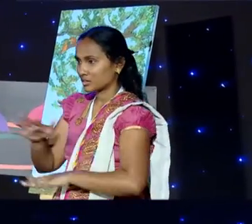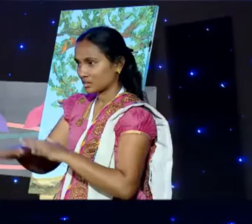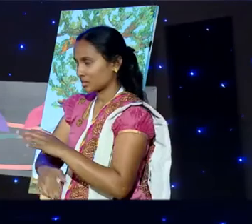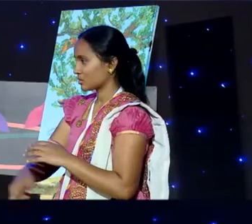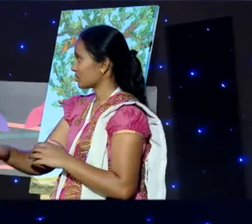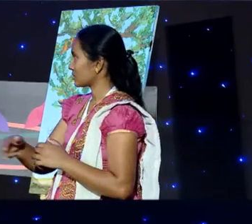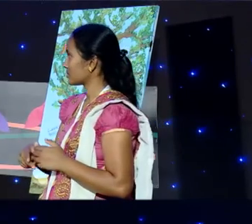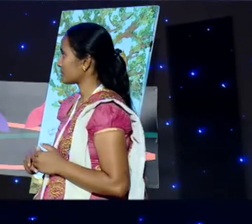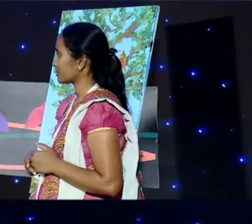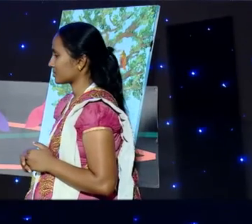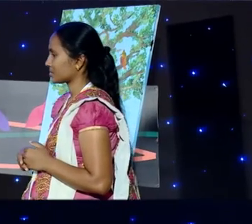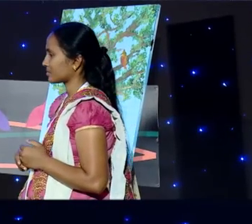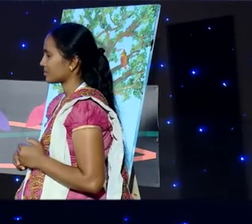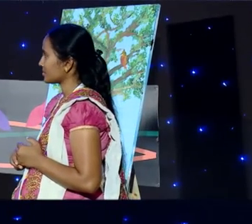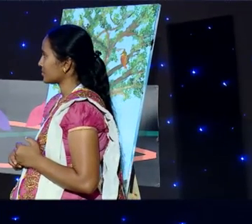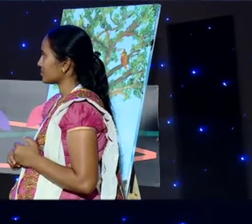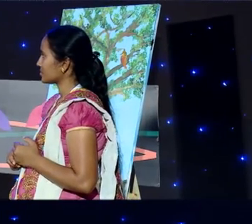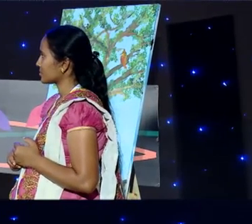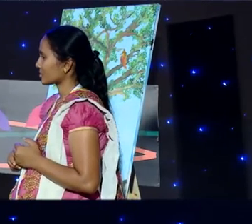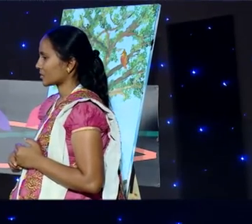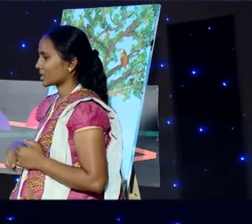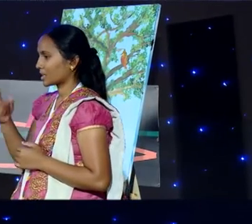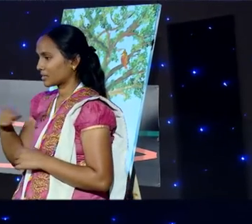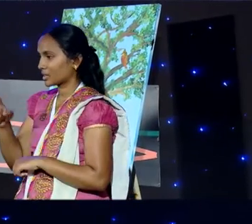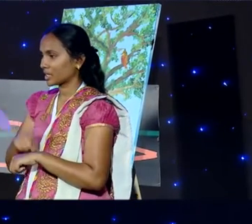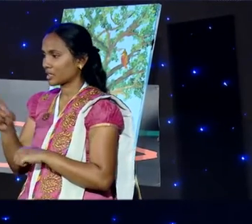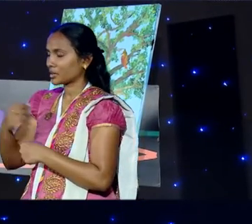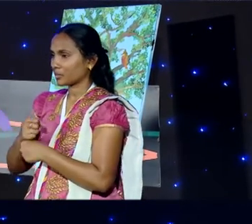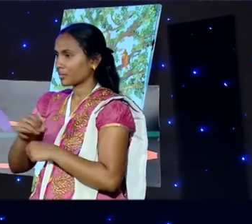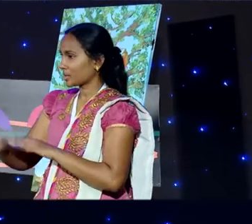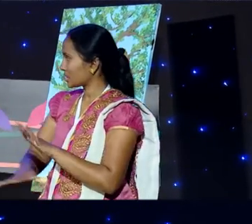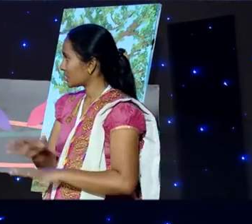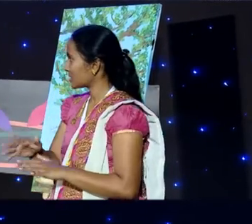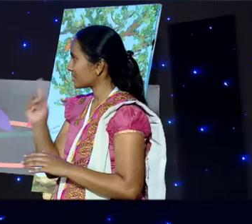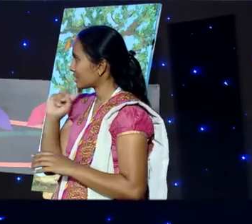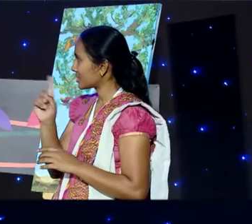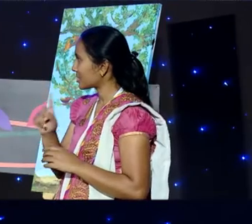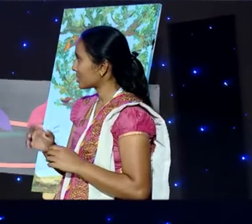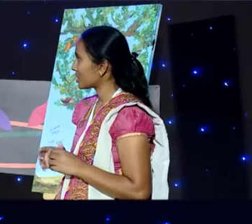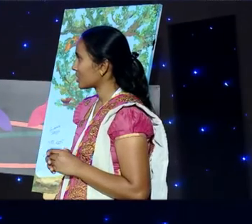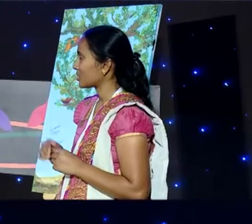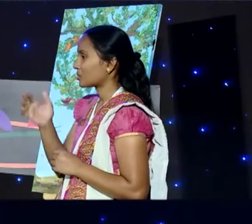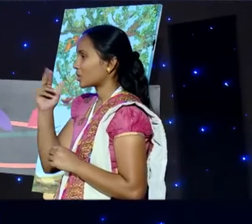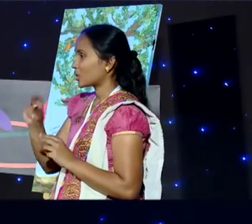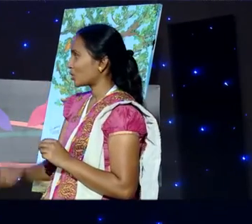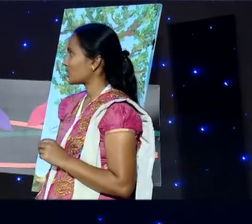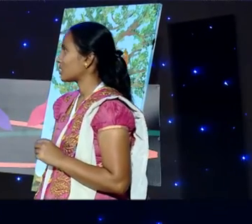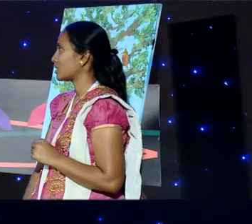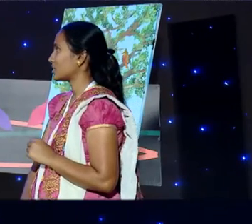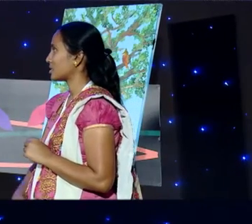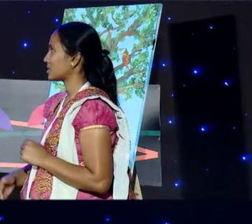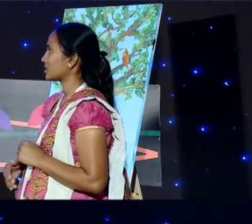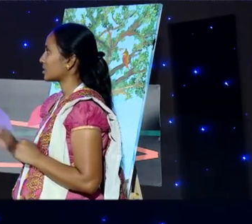Right? Every time he would make this sound, and everyone would notice. But because he had no legs, he also was